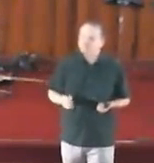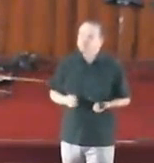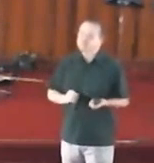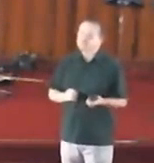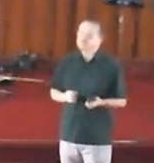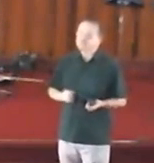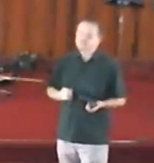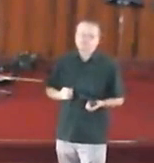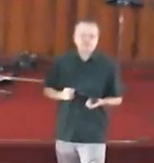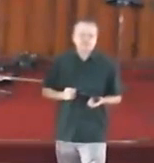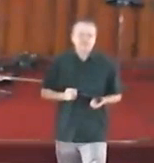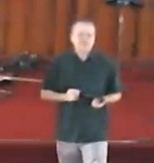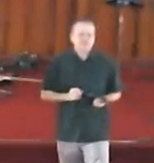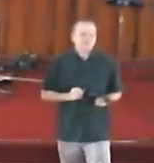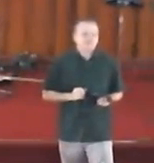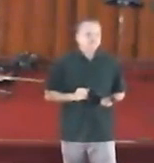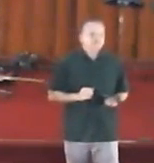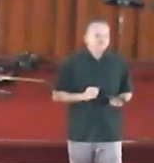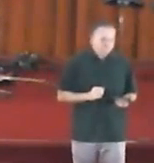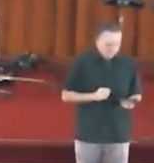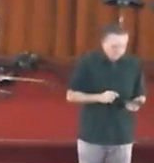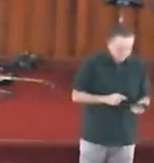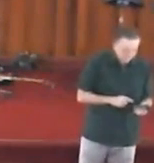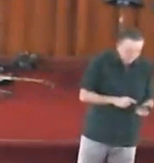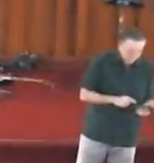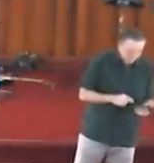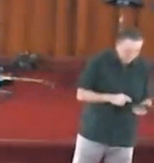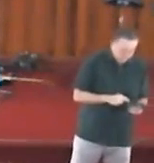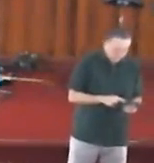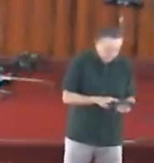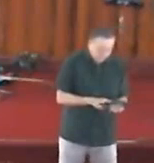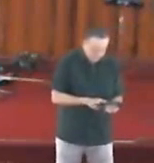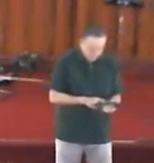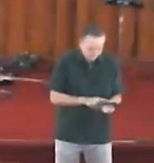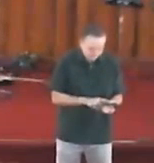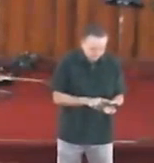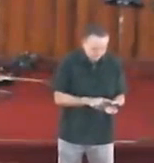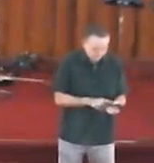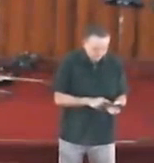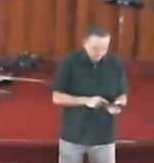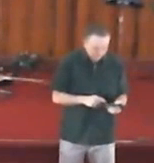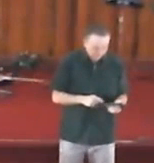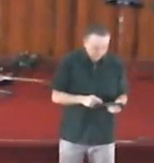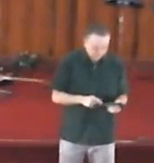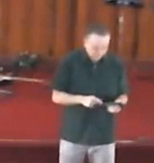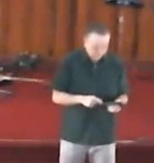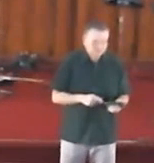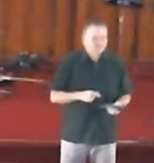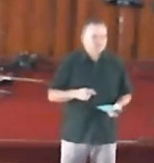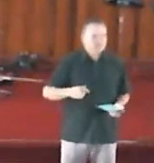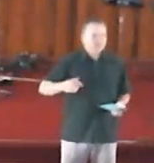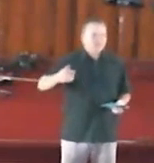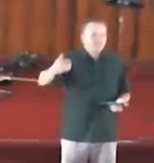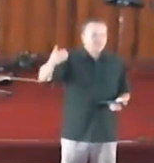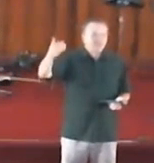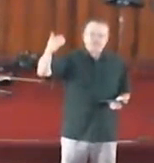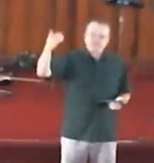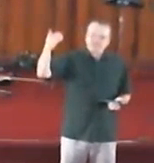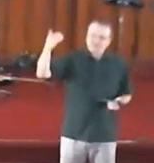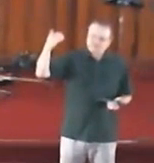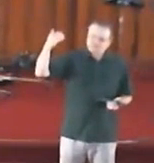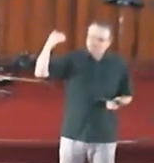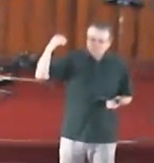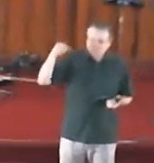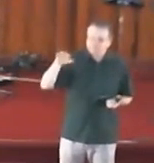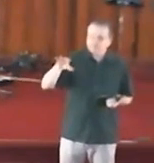manos impartidas. In some supernatural way, the Holy Spirit can move through these hands. Y